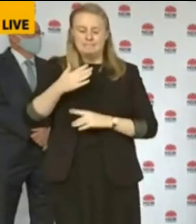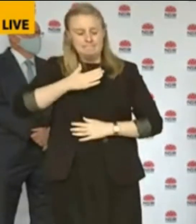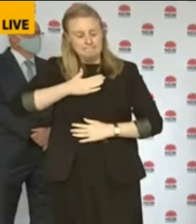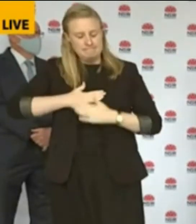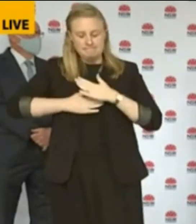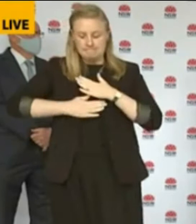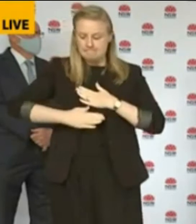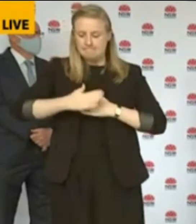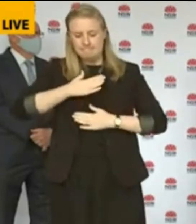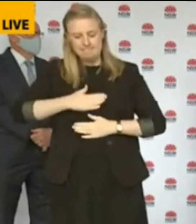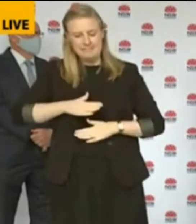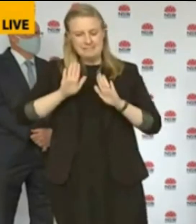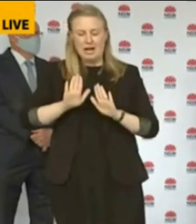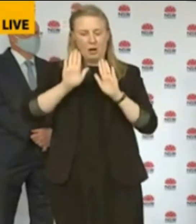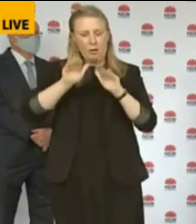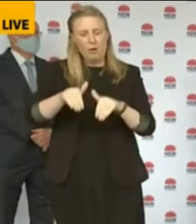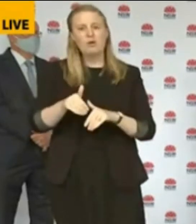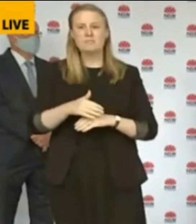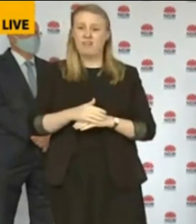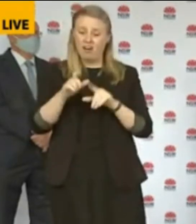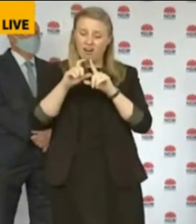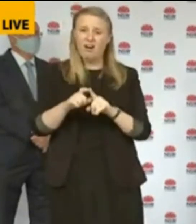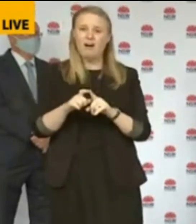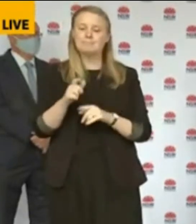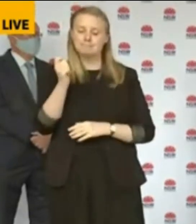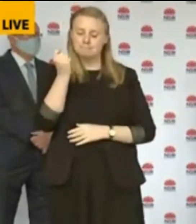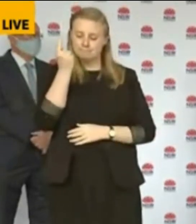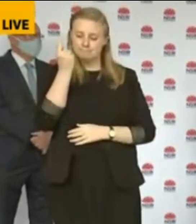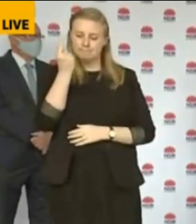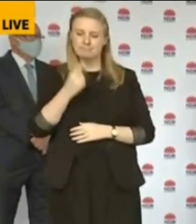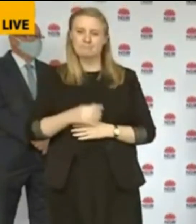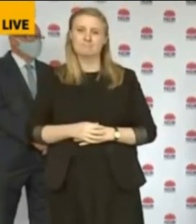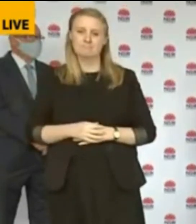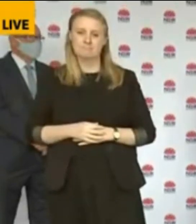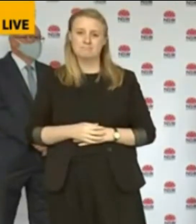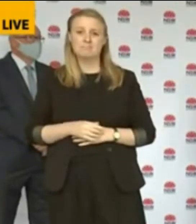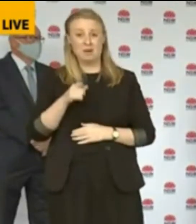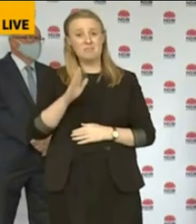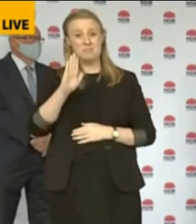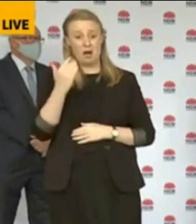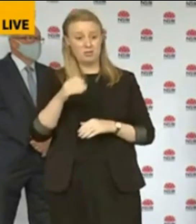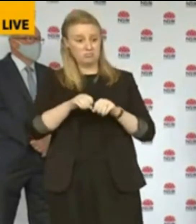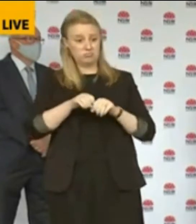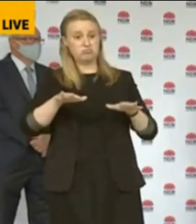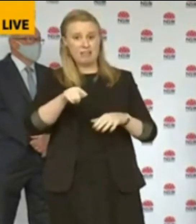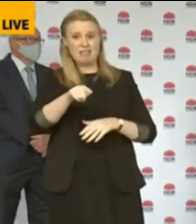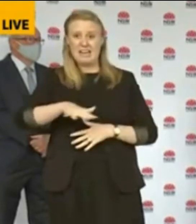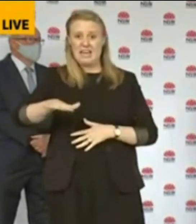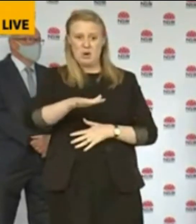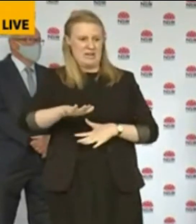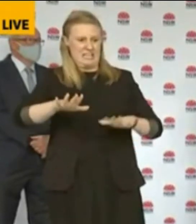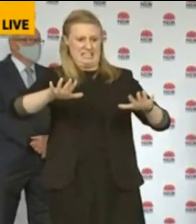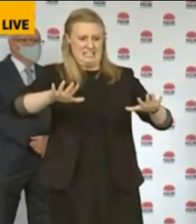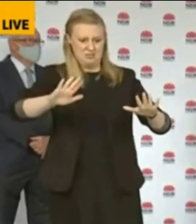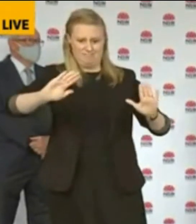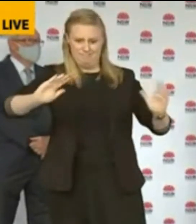of COVID in that area. We make these decisions to protect everybody, you, your family, the state